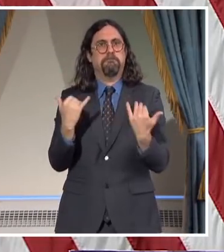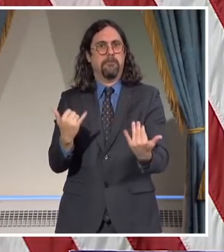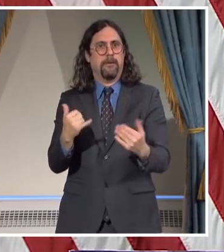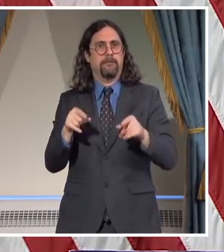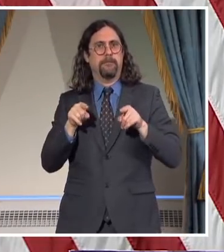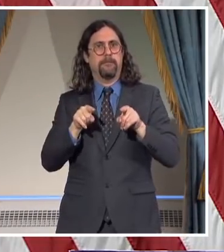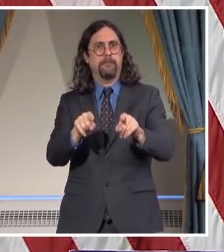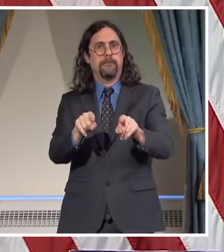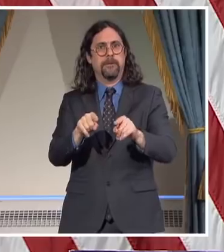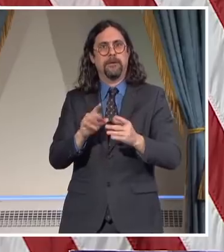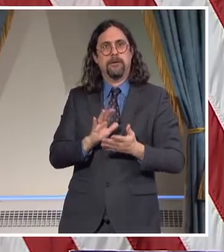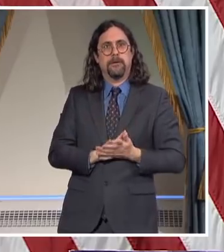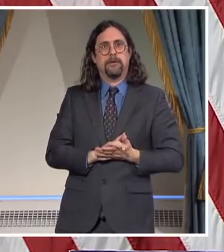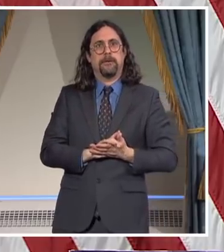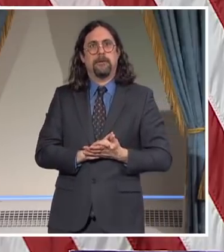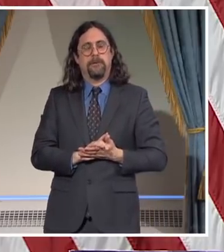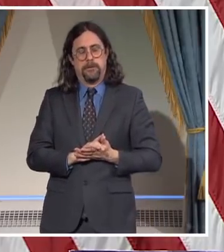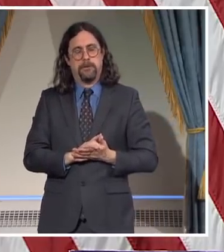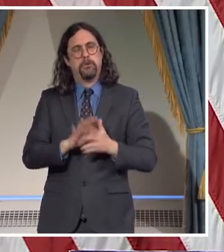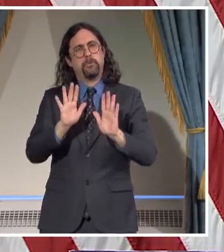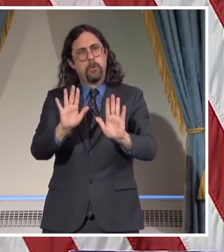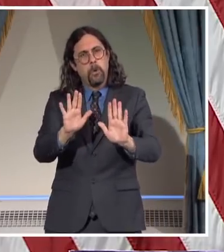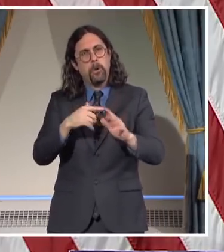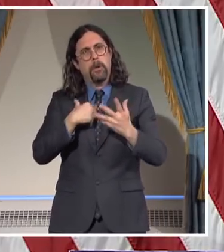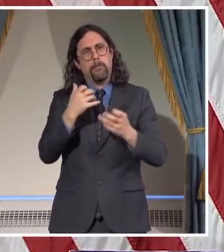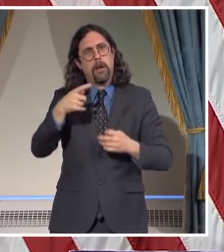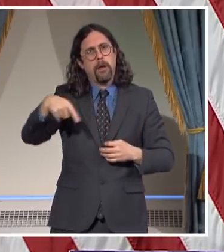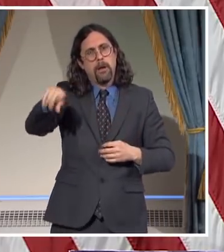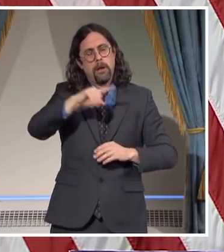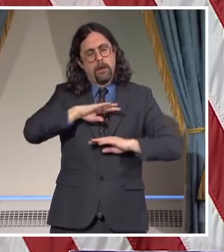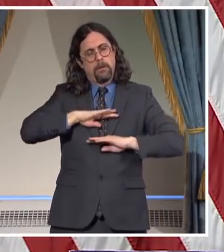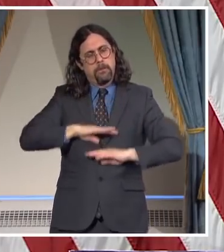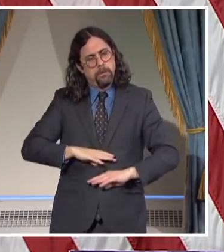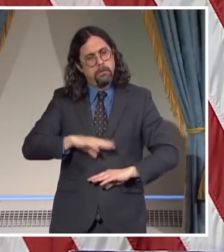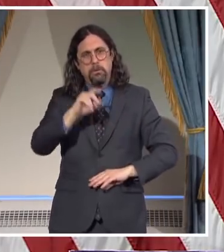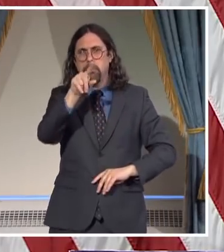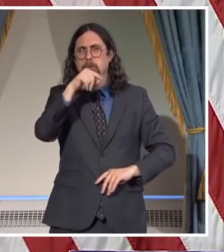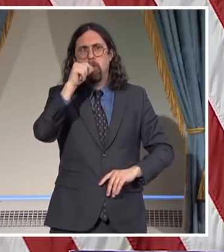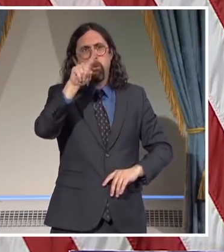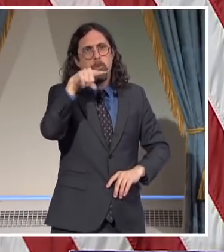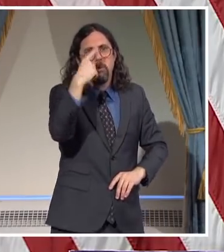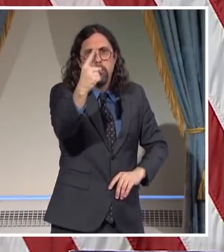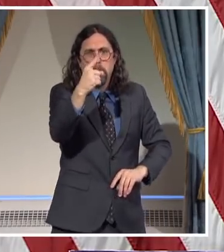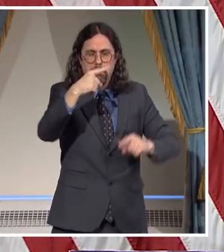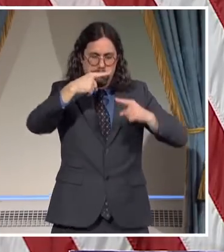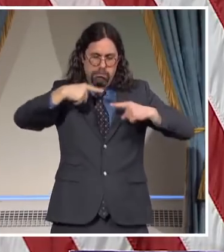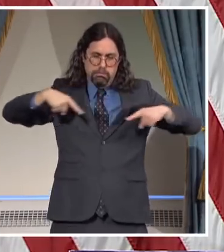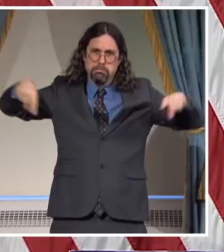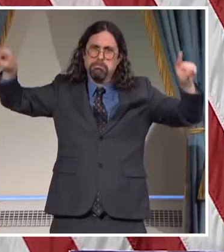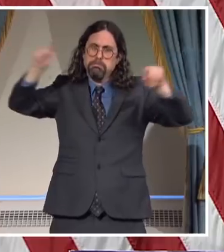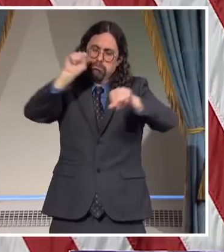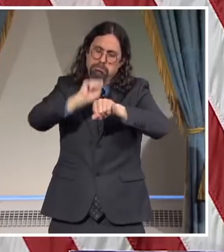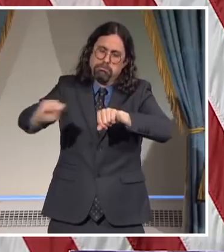we will all get through this together. Let me just say a few words in Spanish.